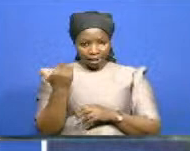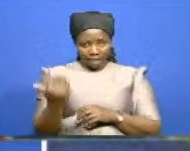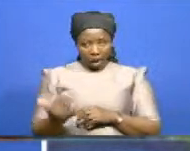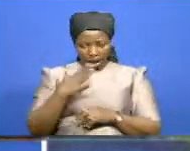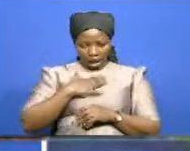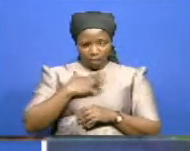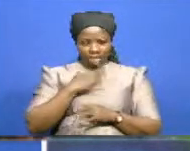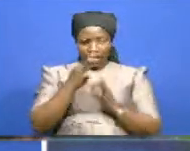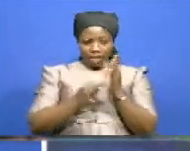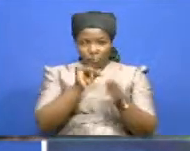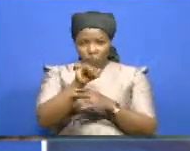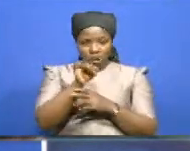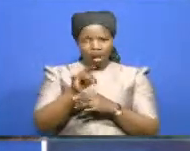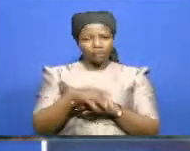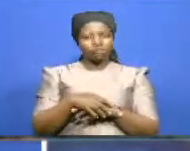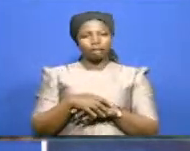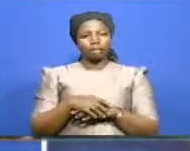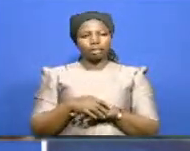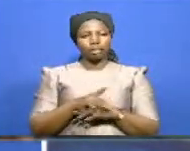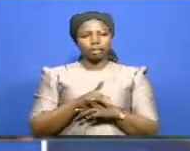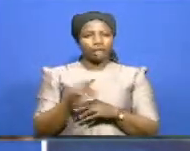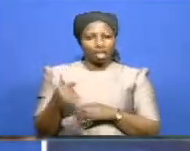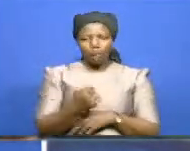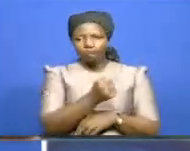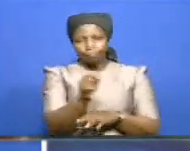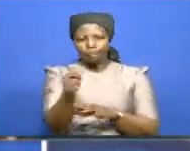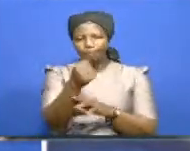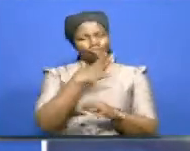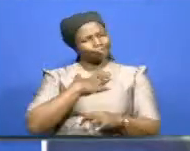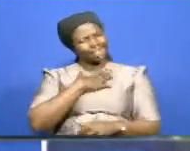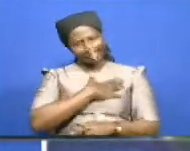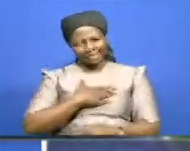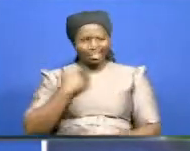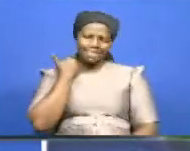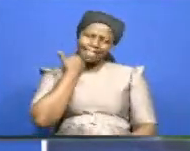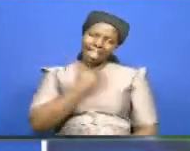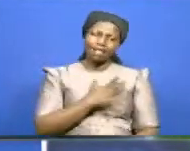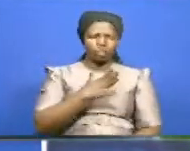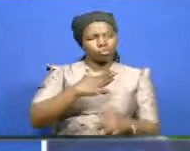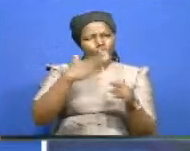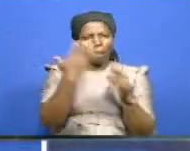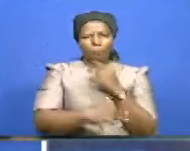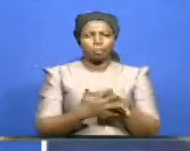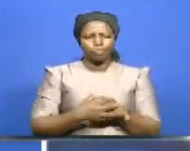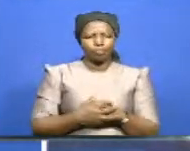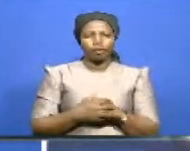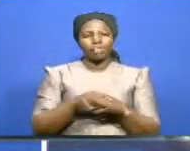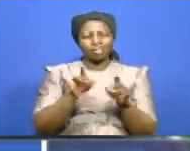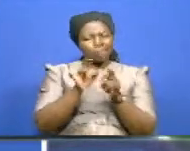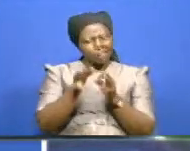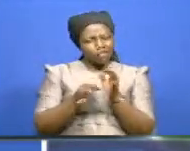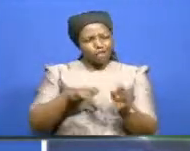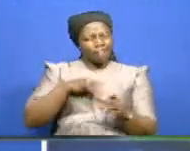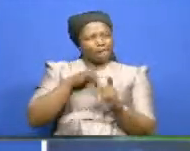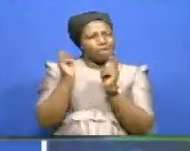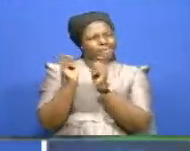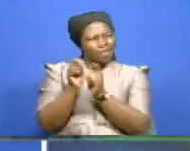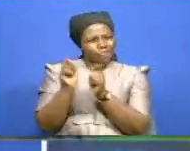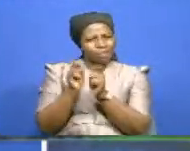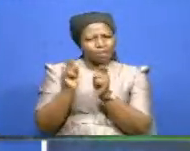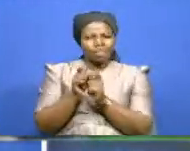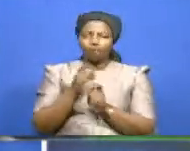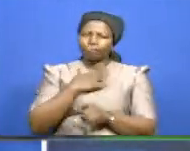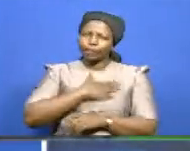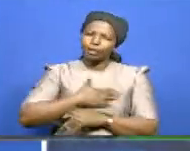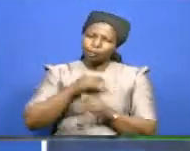Kama wewe natembea, wacha chuki. Hata kama wewe nasikia kitu namna gani, wewe